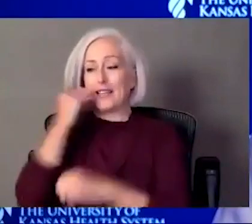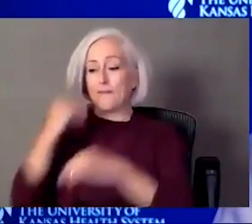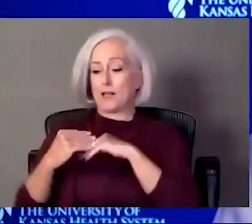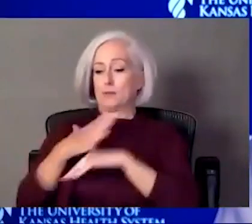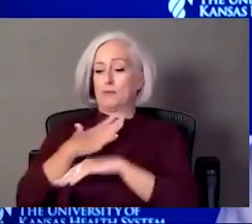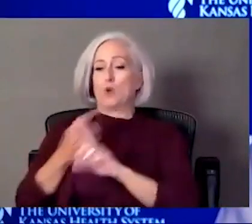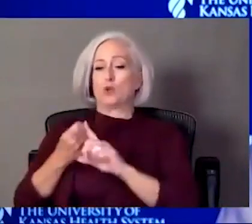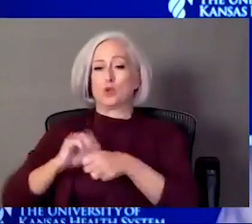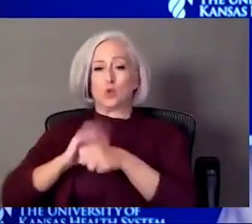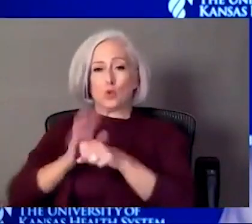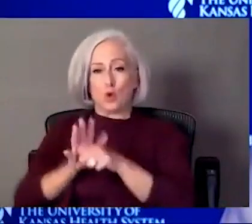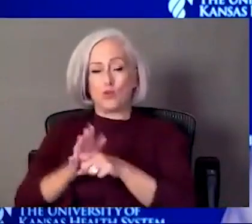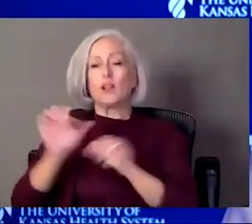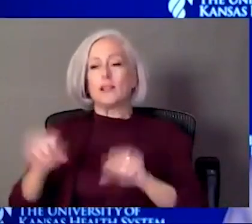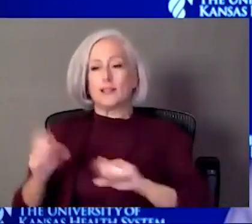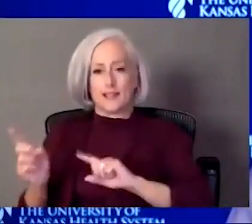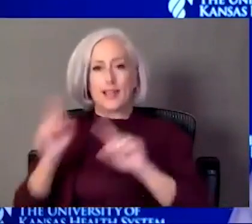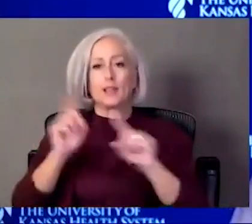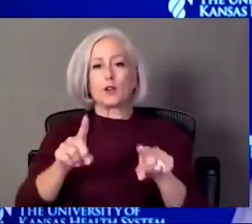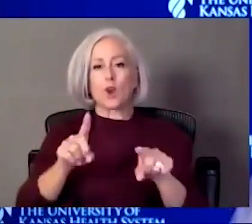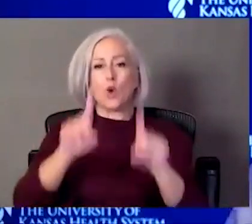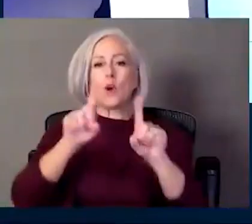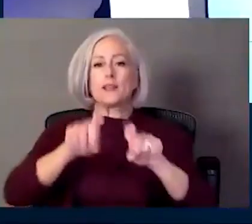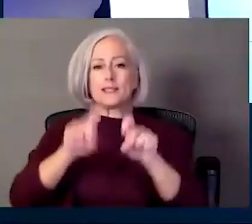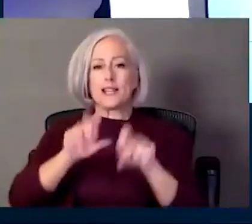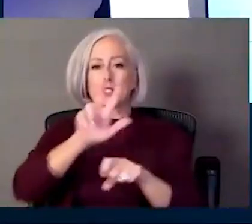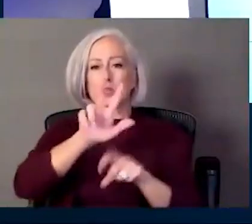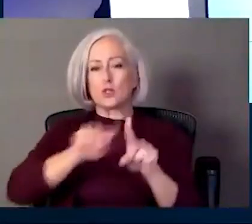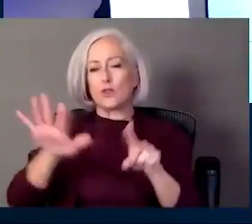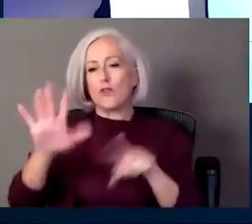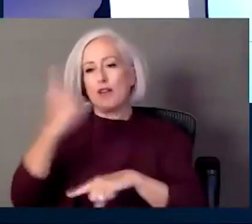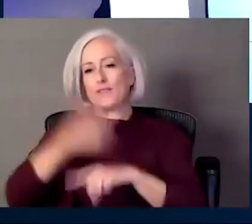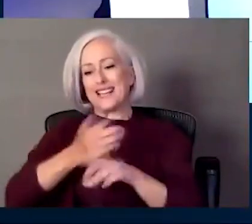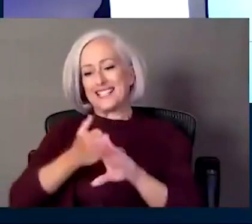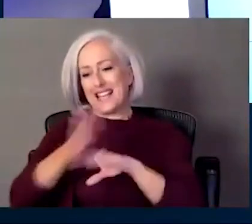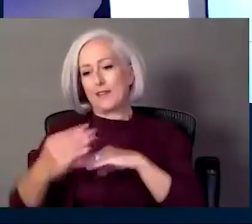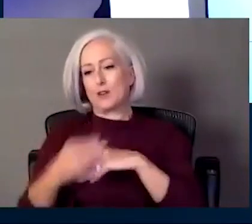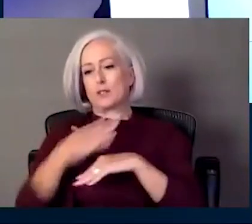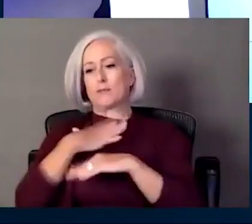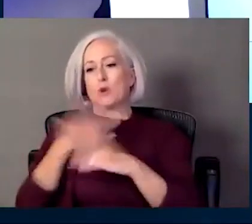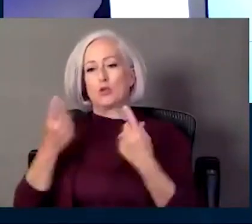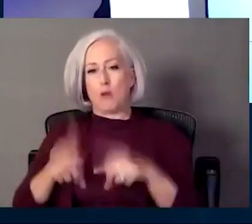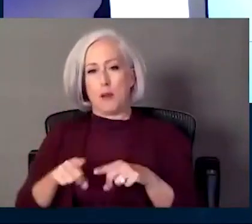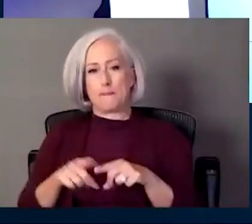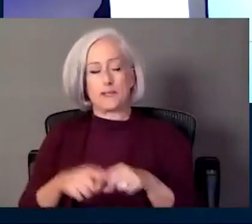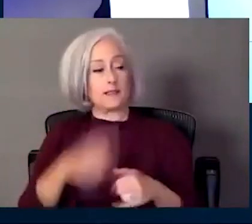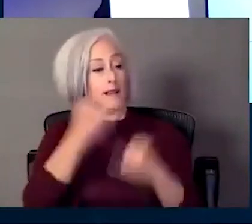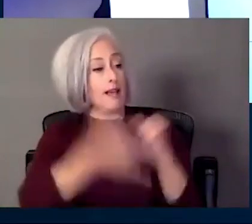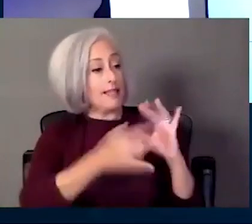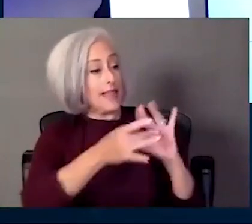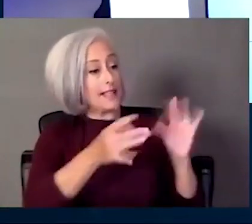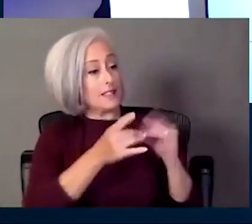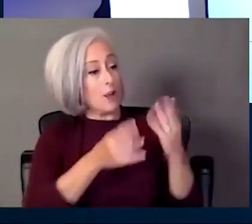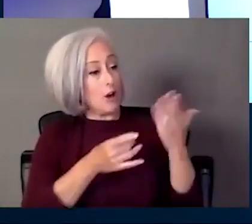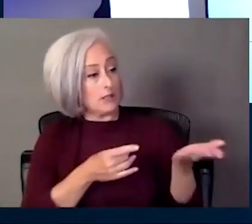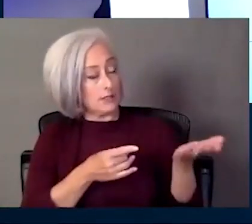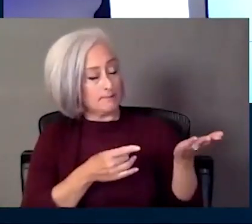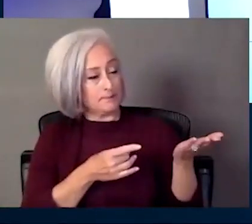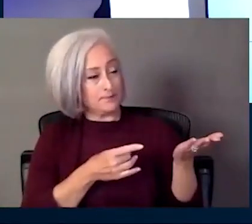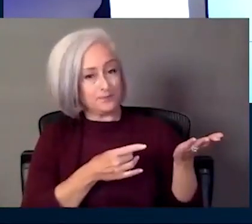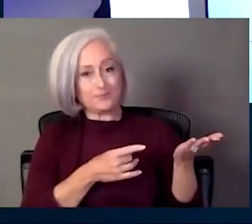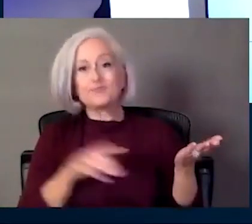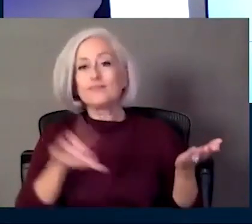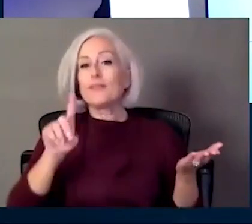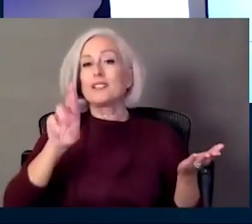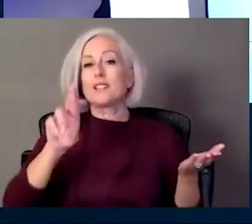get tested now 3 to 5 days after that exposure. Final thoughts. I'm going to start with you, Dr. McGuirk. By the way, Dr. McGuirk is one of my